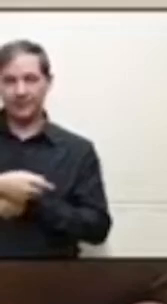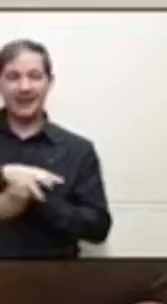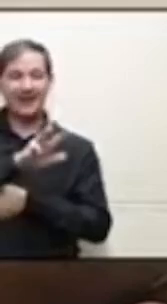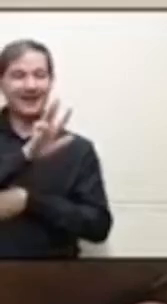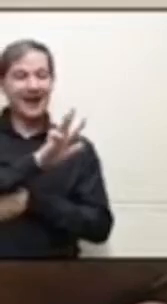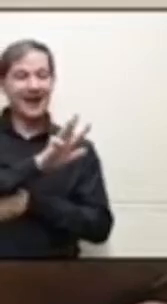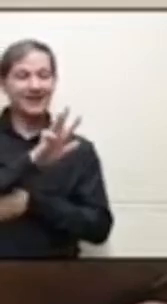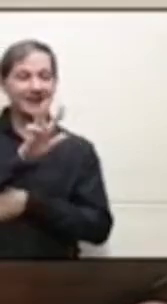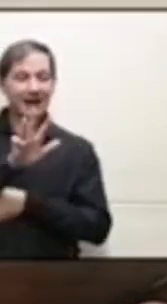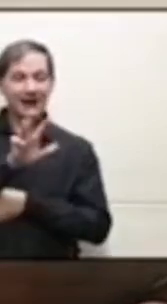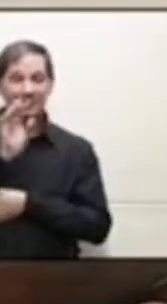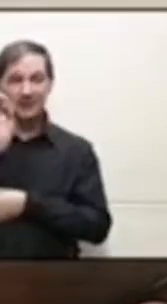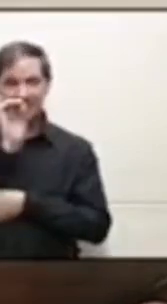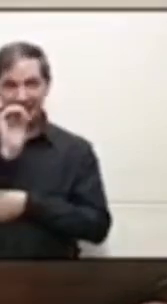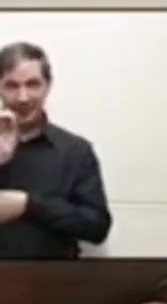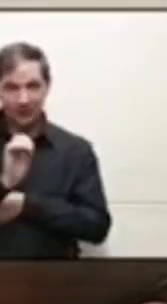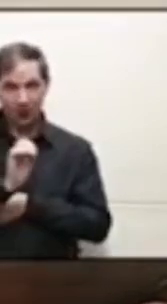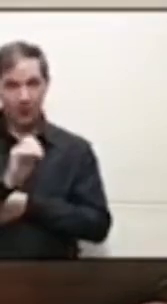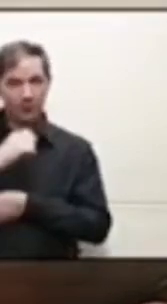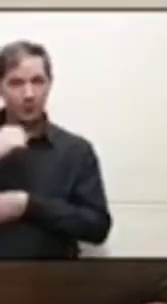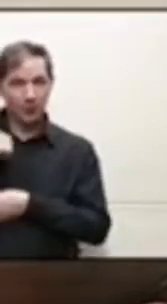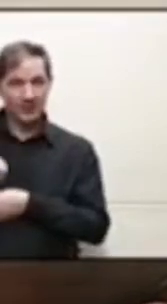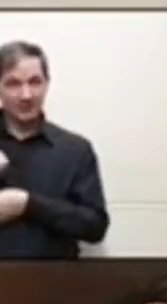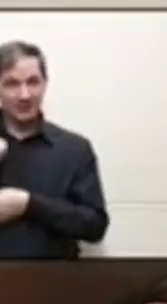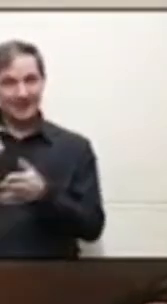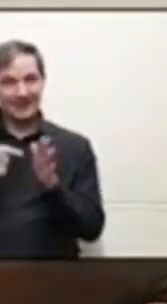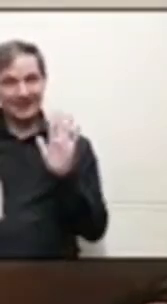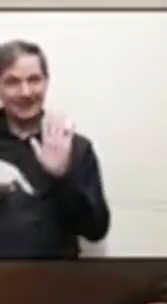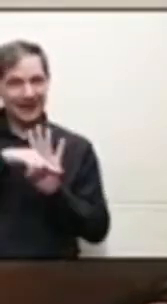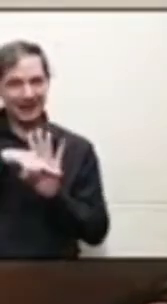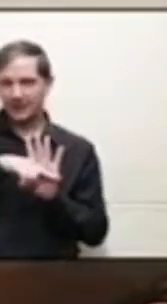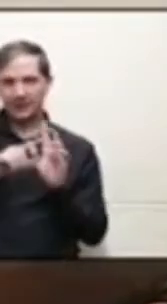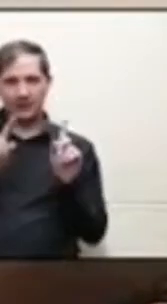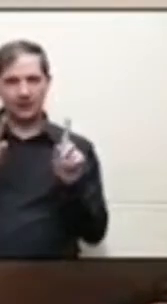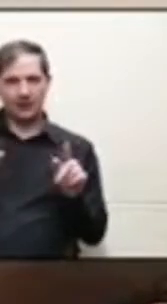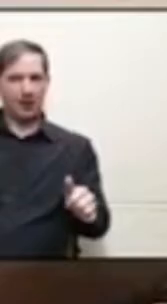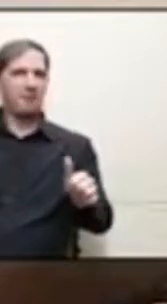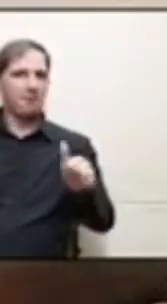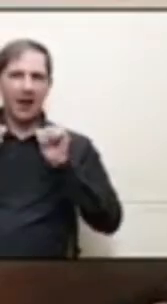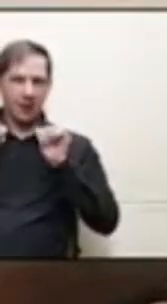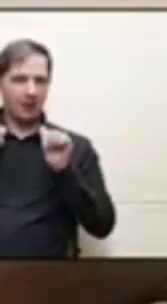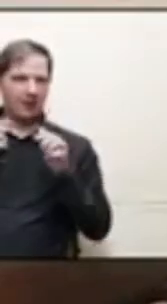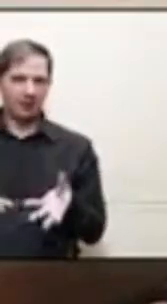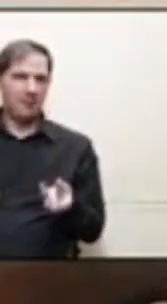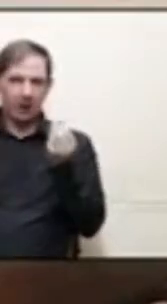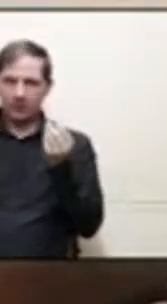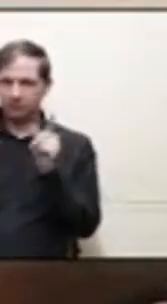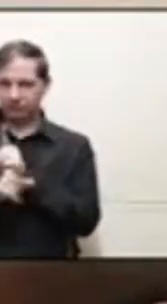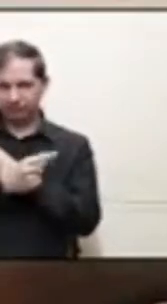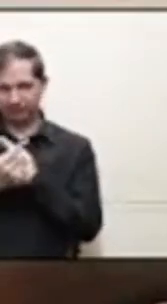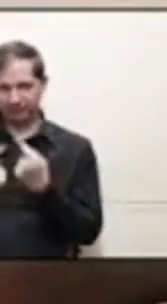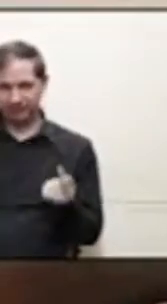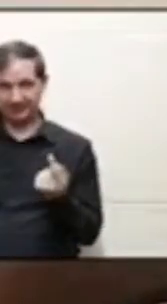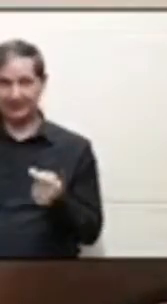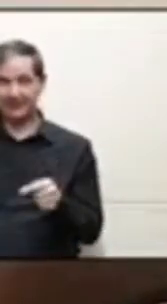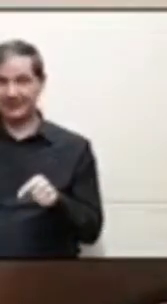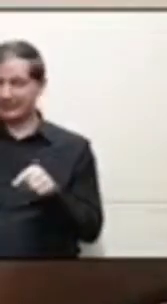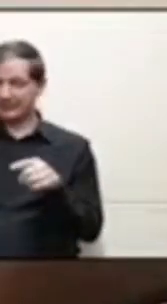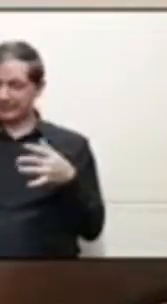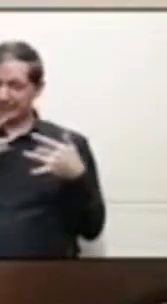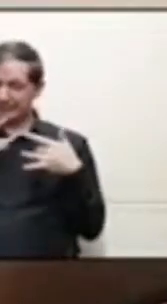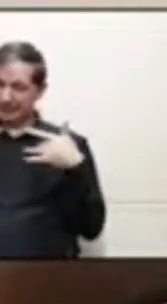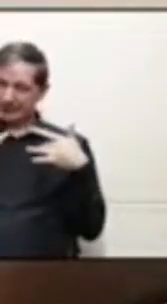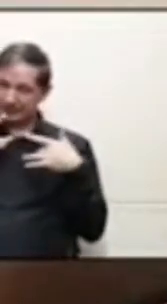99% of municipal debt is unlikely to be recovered. And this raises material